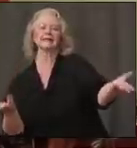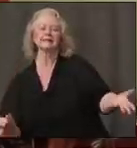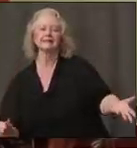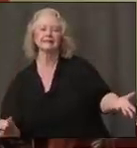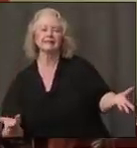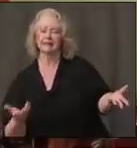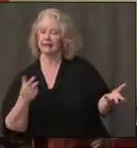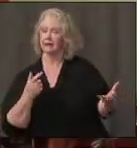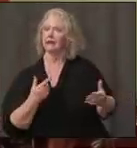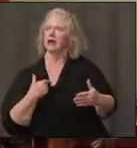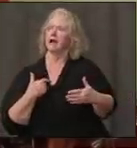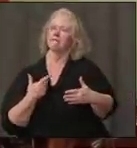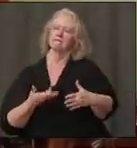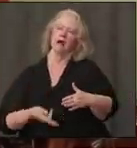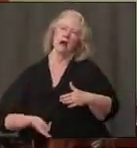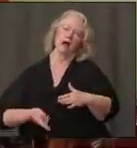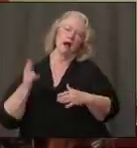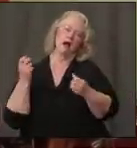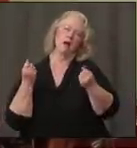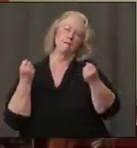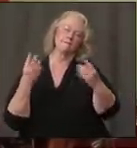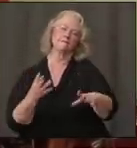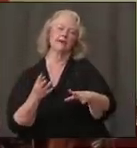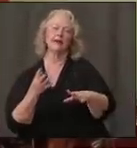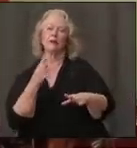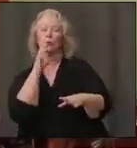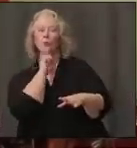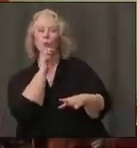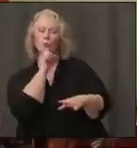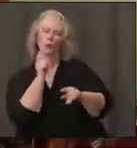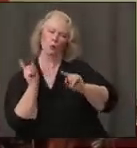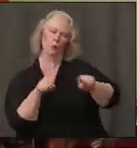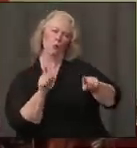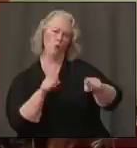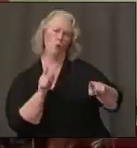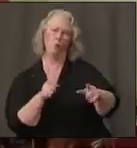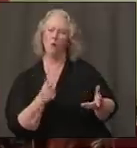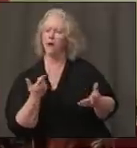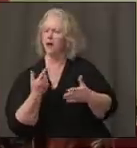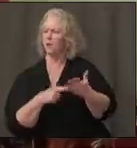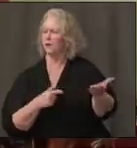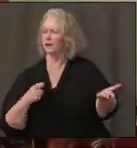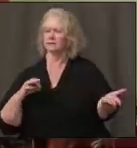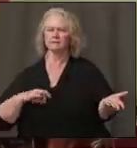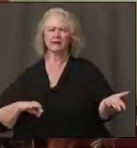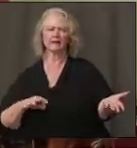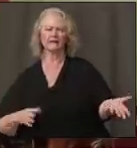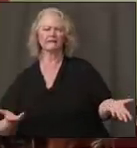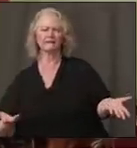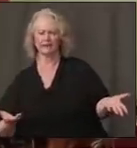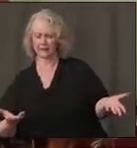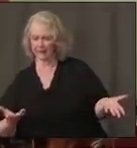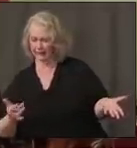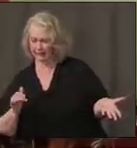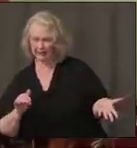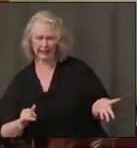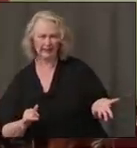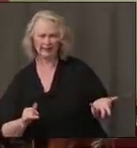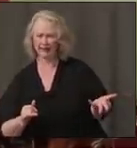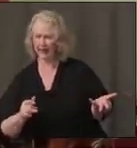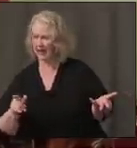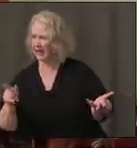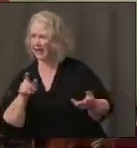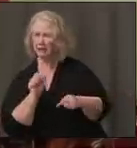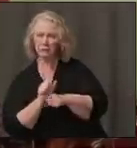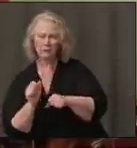of elderly people, and the economic benefits are not large to the state, either in terms of employment or in terms of the number of GDP.